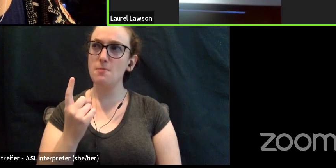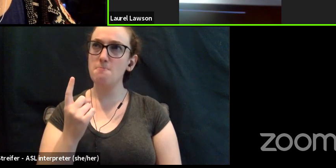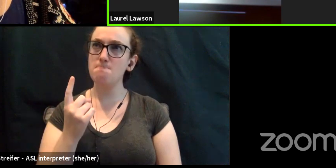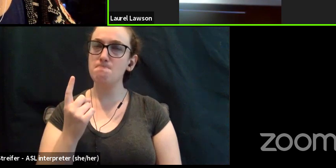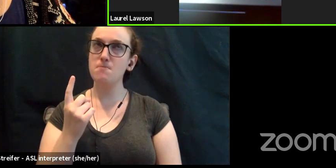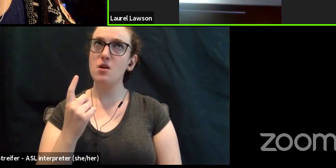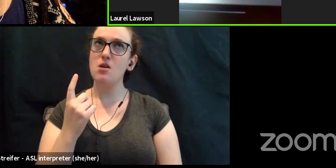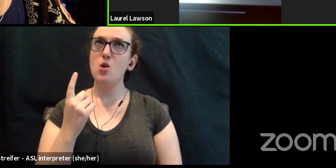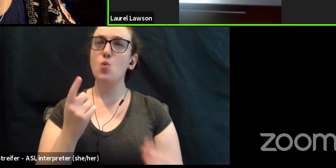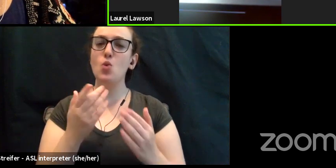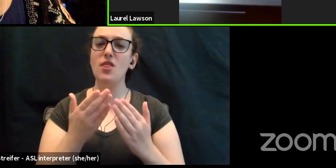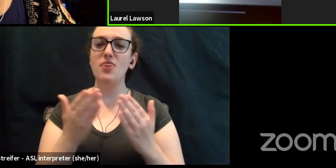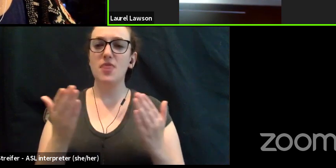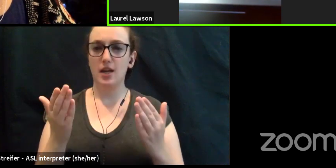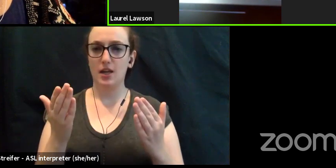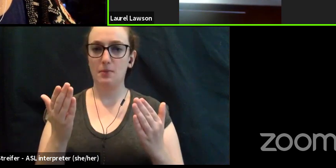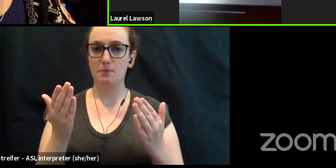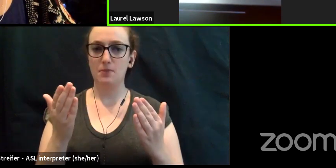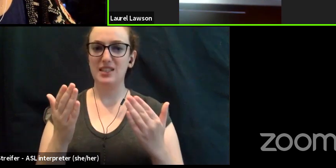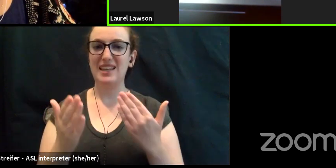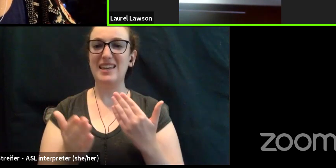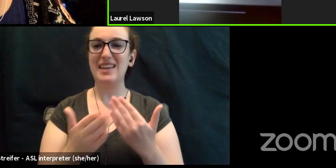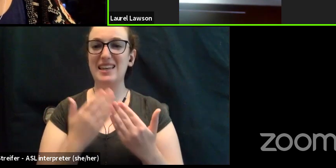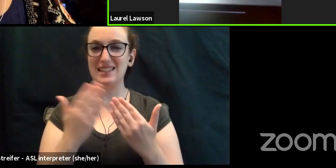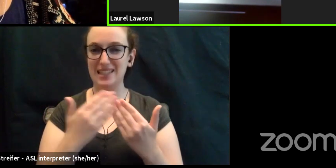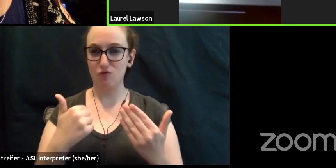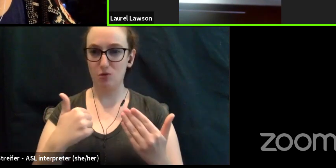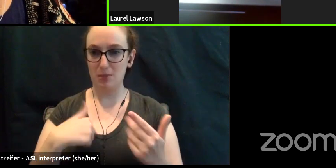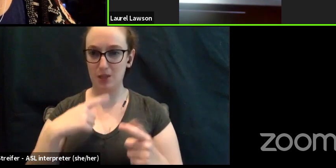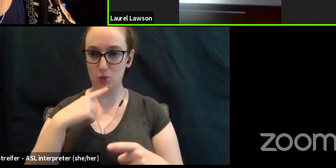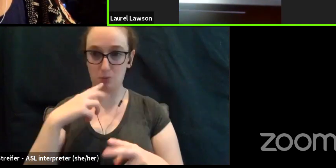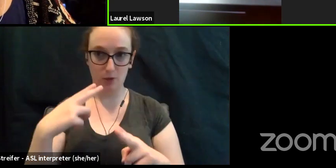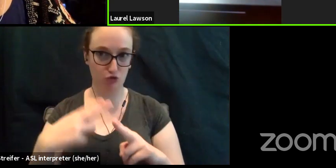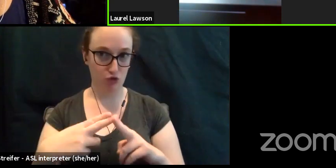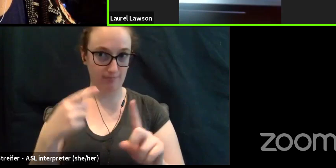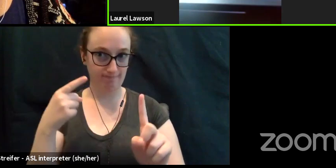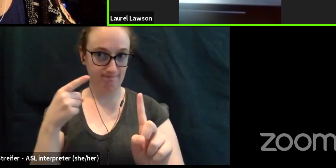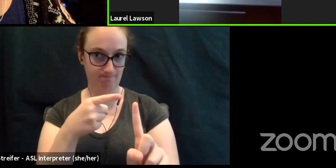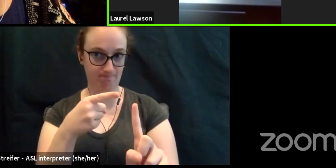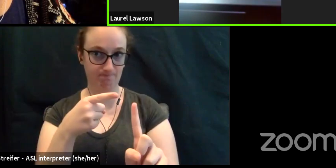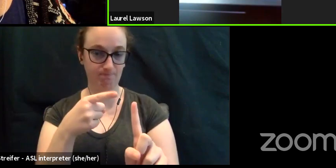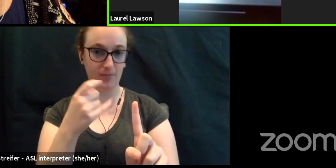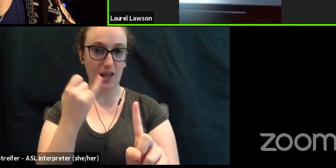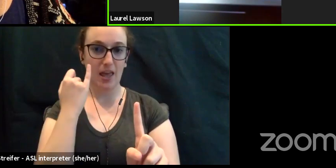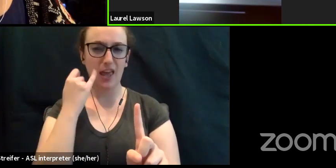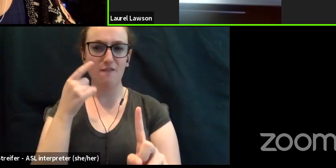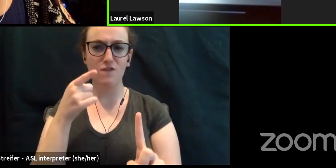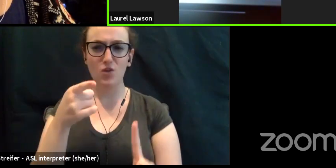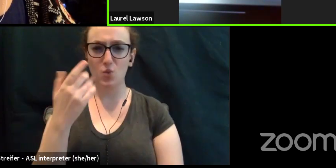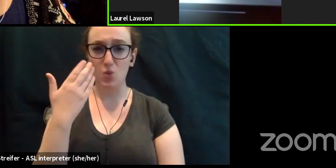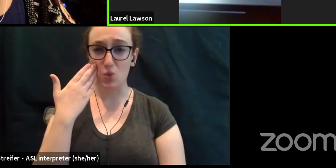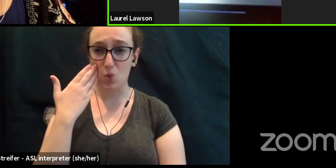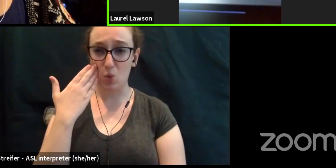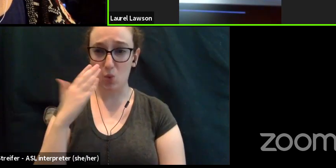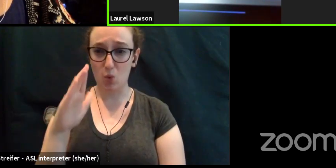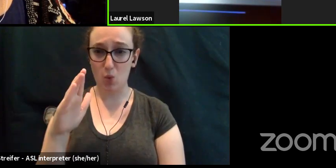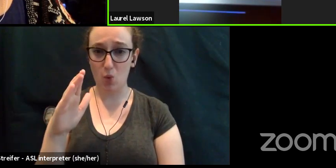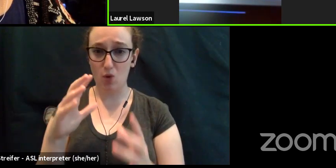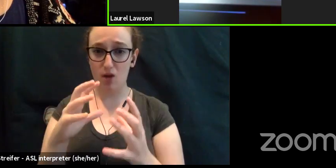thing that is easy for me to point out, if you're not familiar with